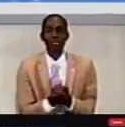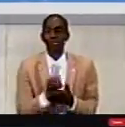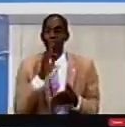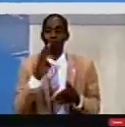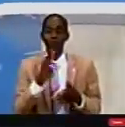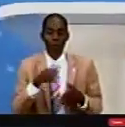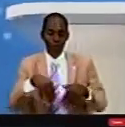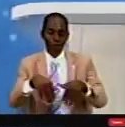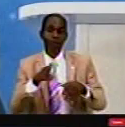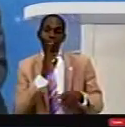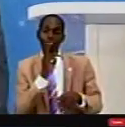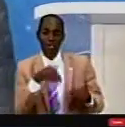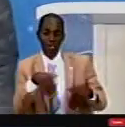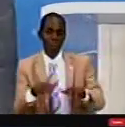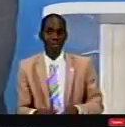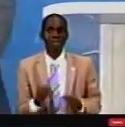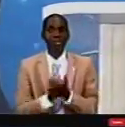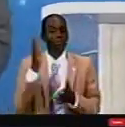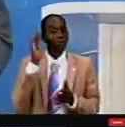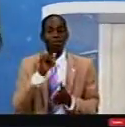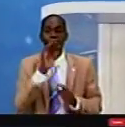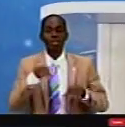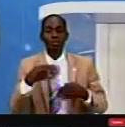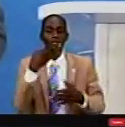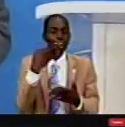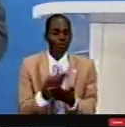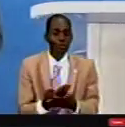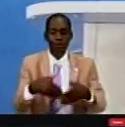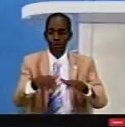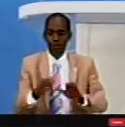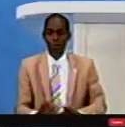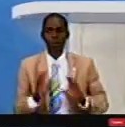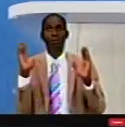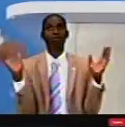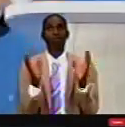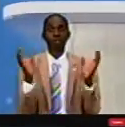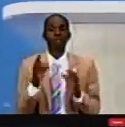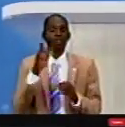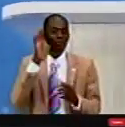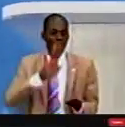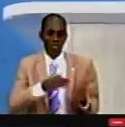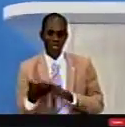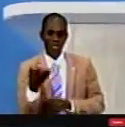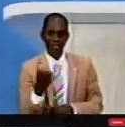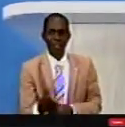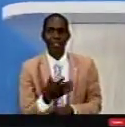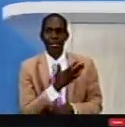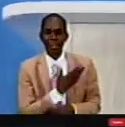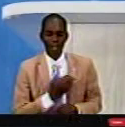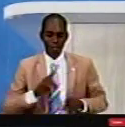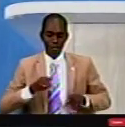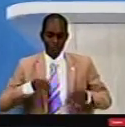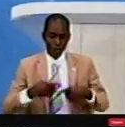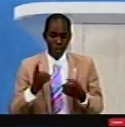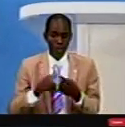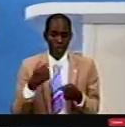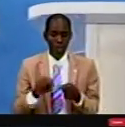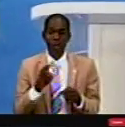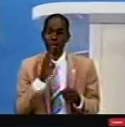him stage burial it's going to die right there and be plunged into the sea and they were swallowed up